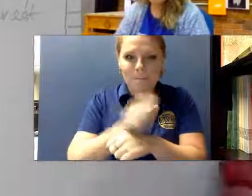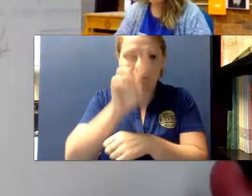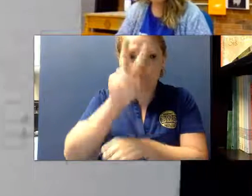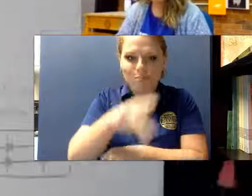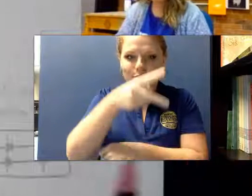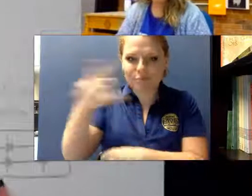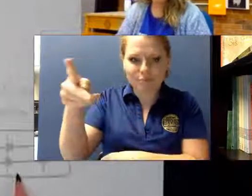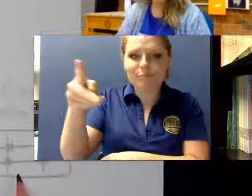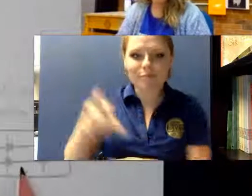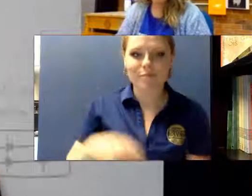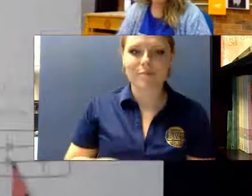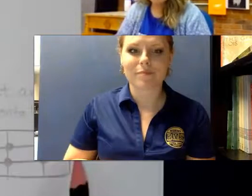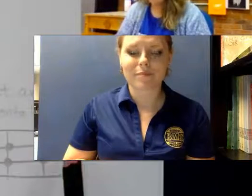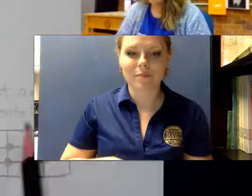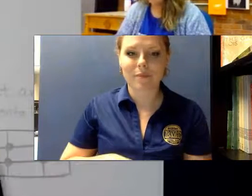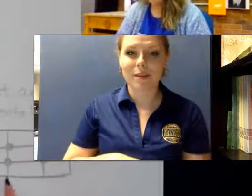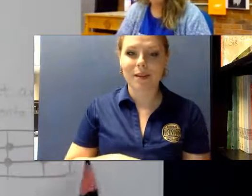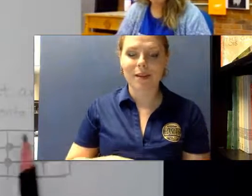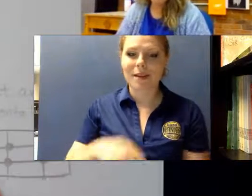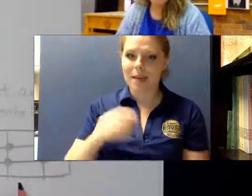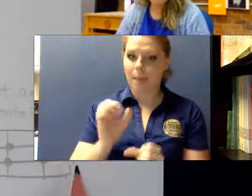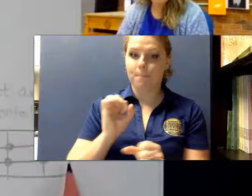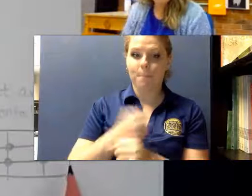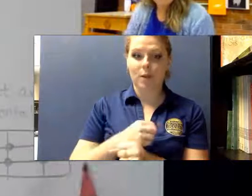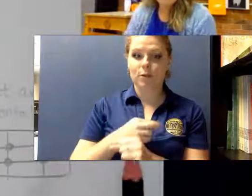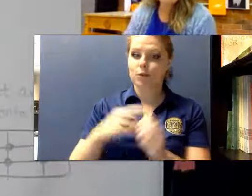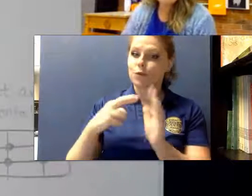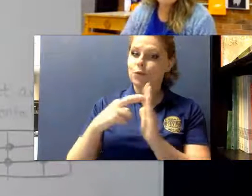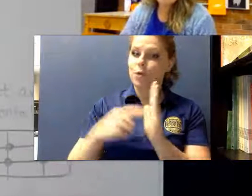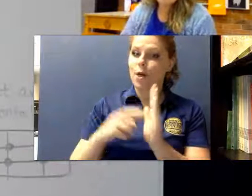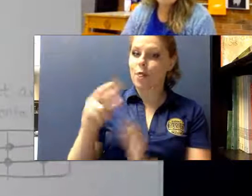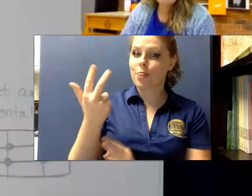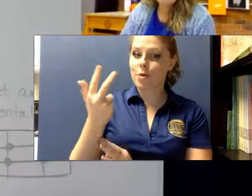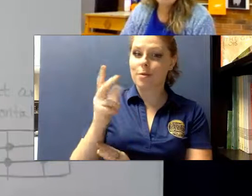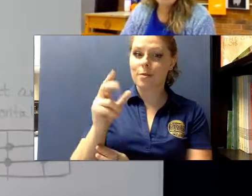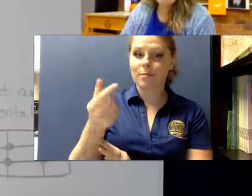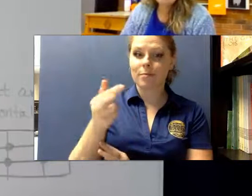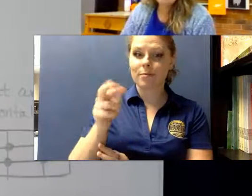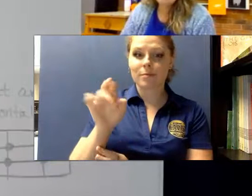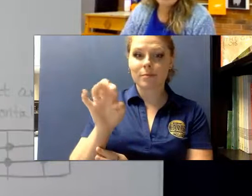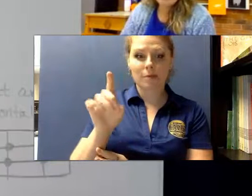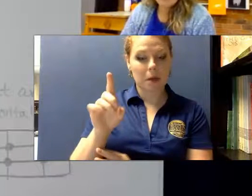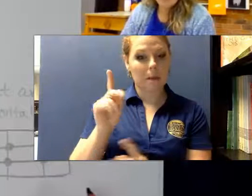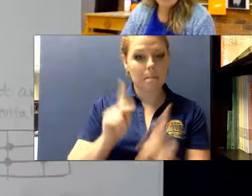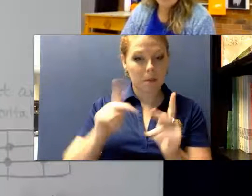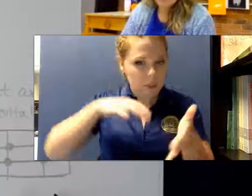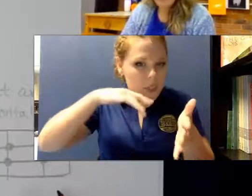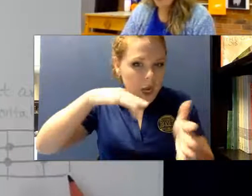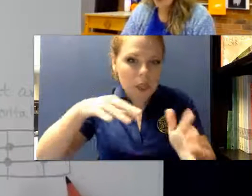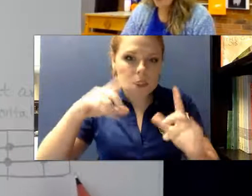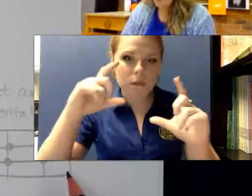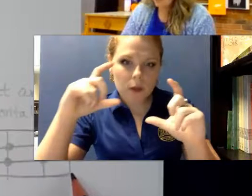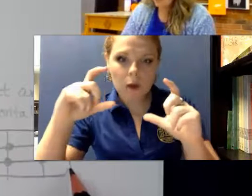there. It already puts your rule of third grid, because when people study